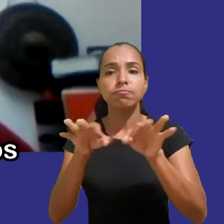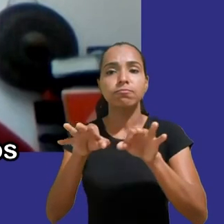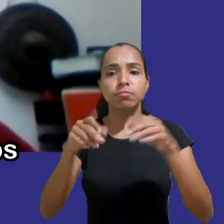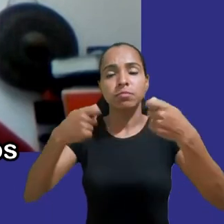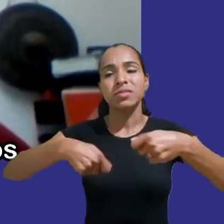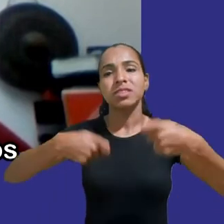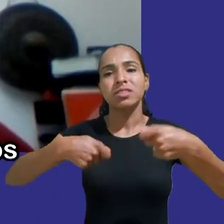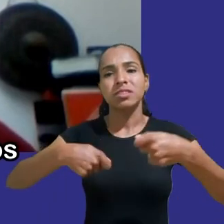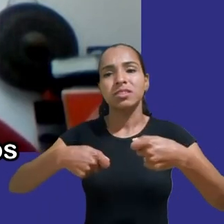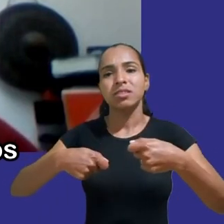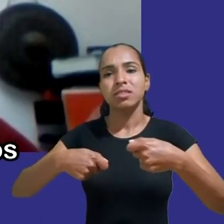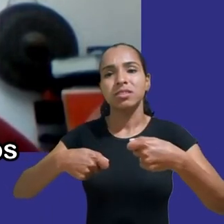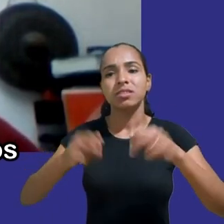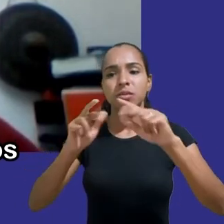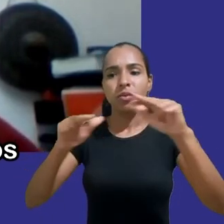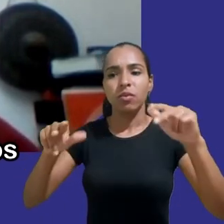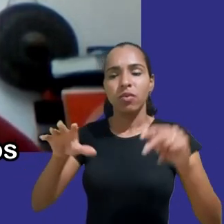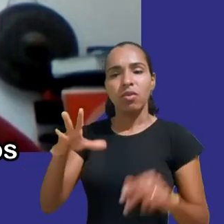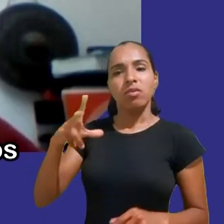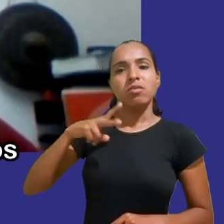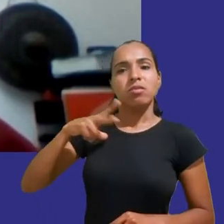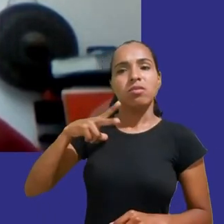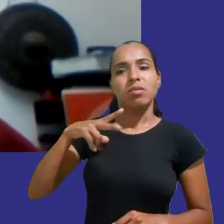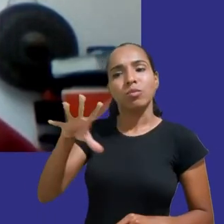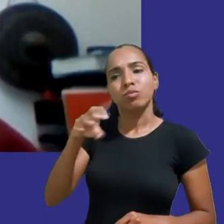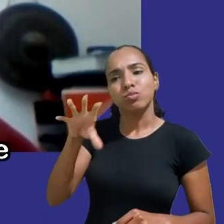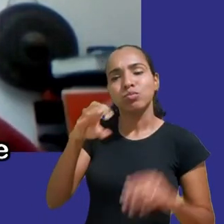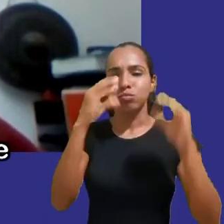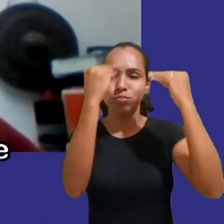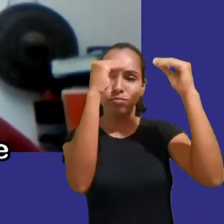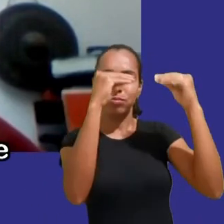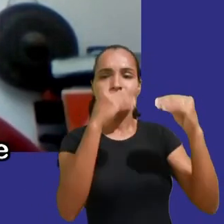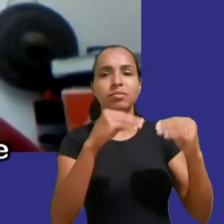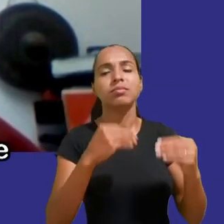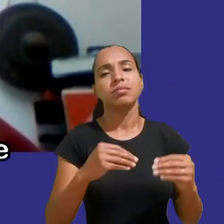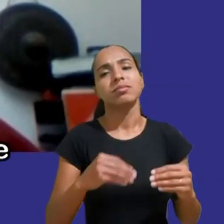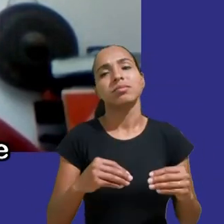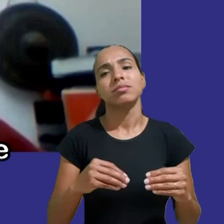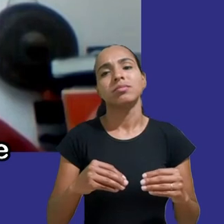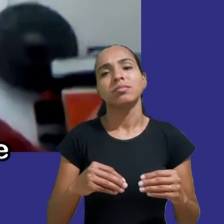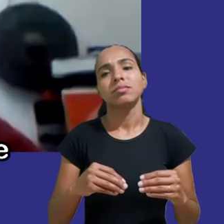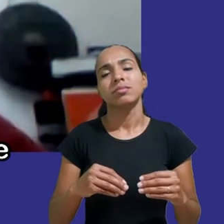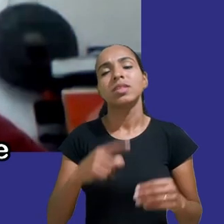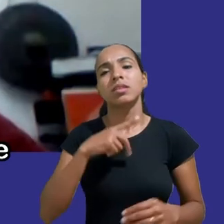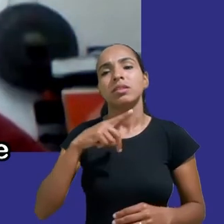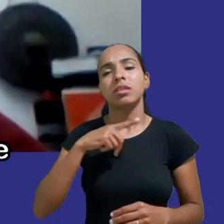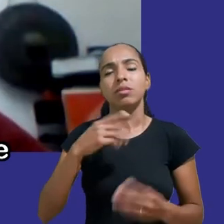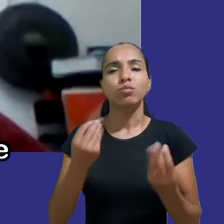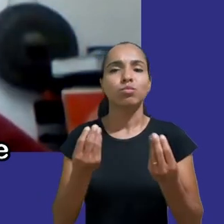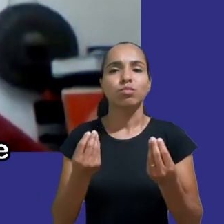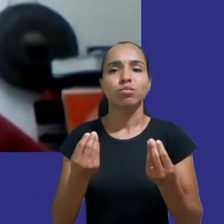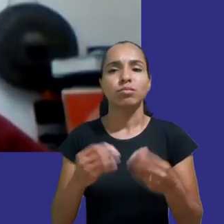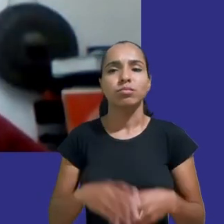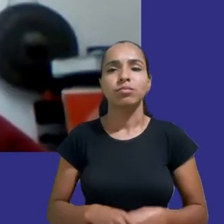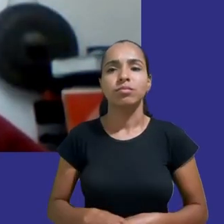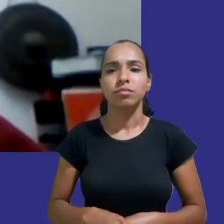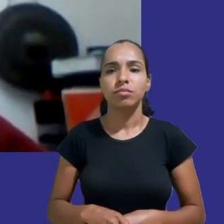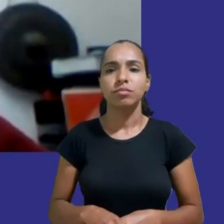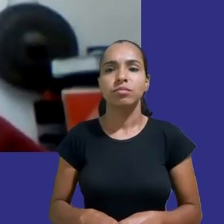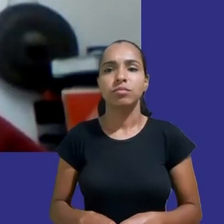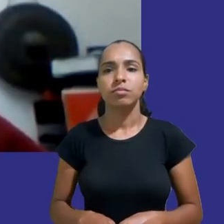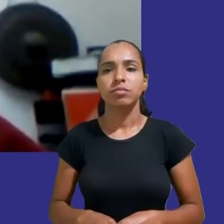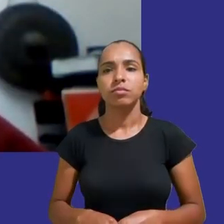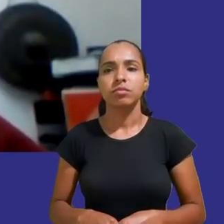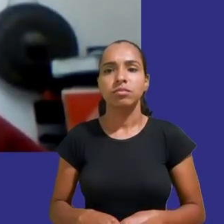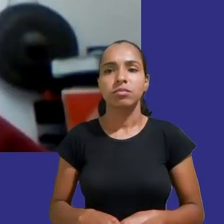gathering data and profiling people by default it should not be the responsibility of our children and